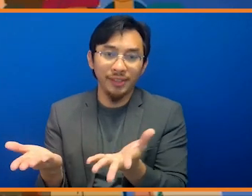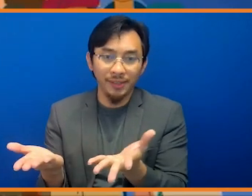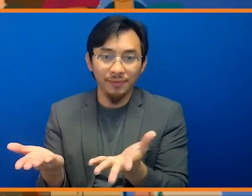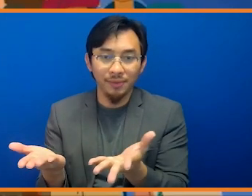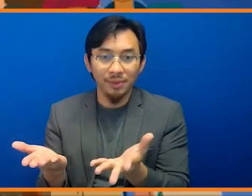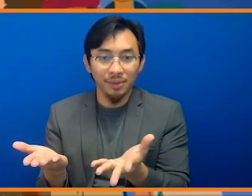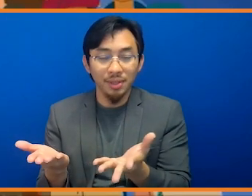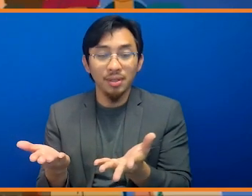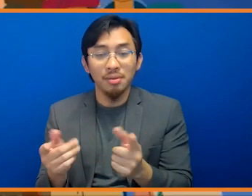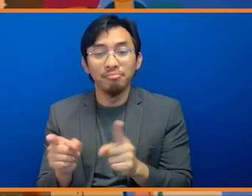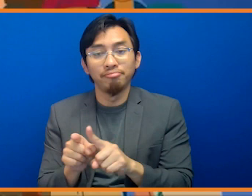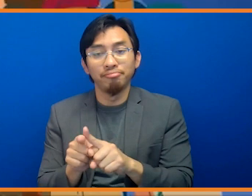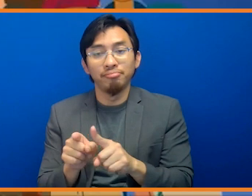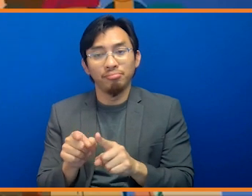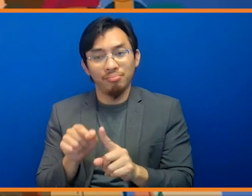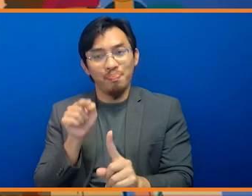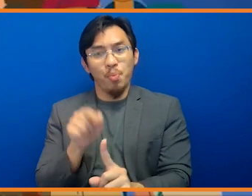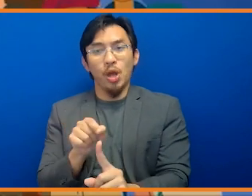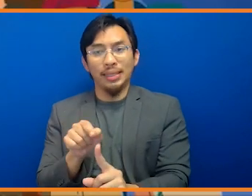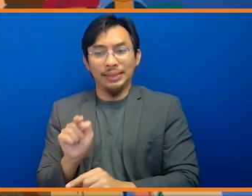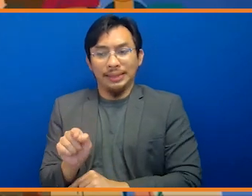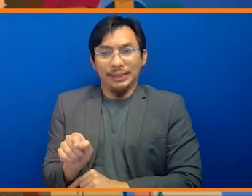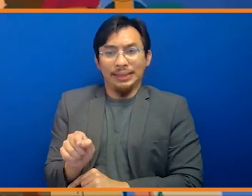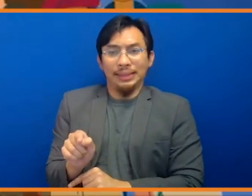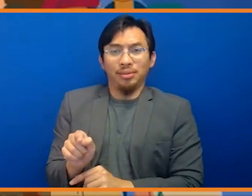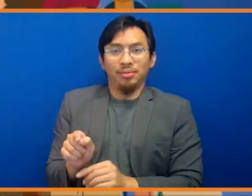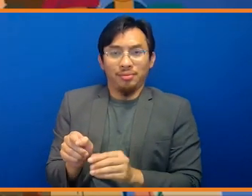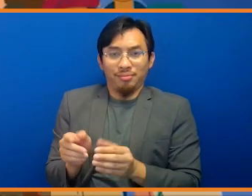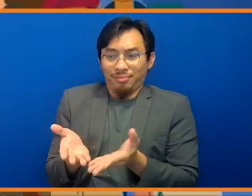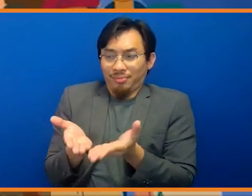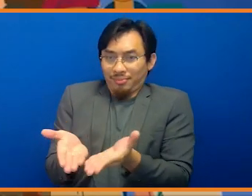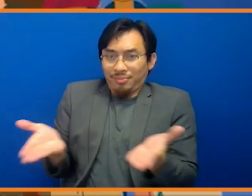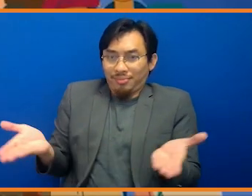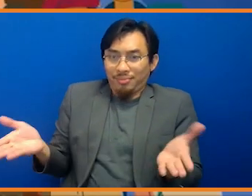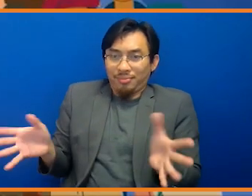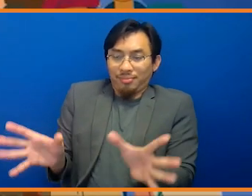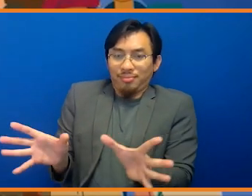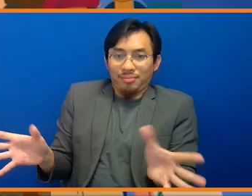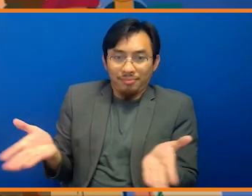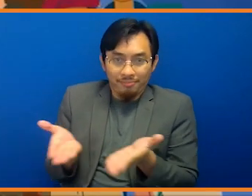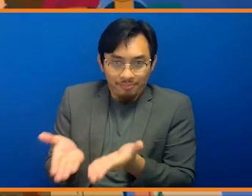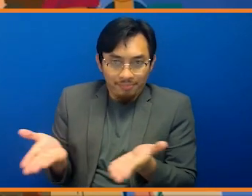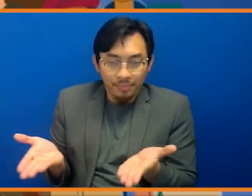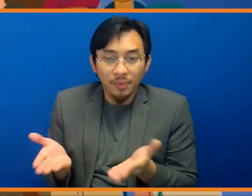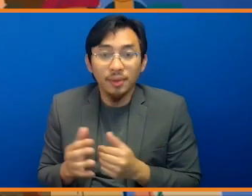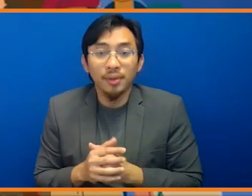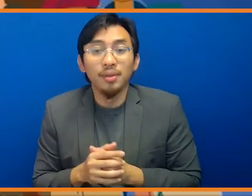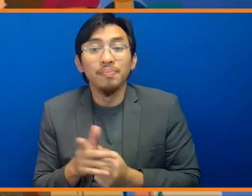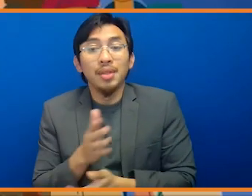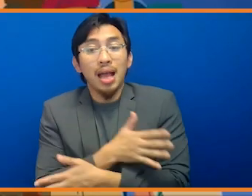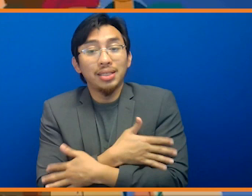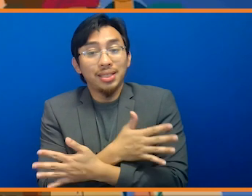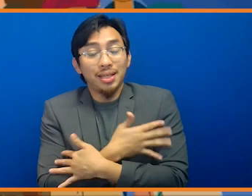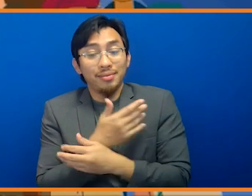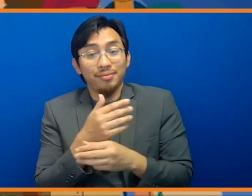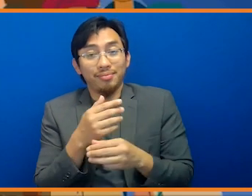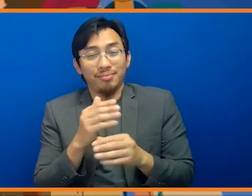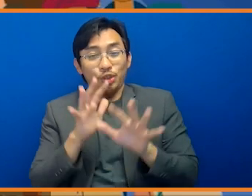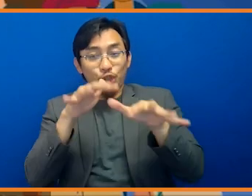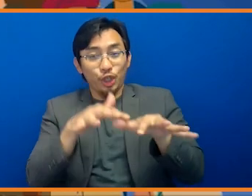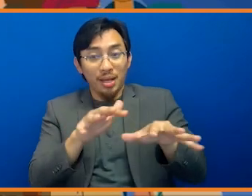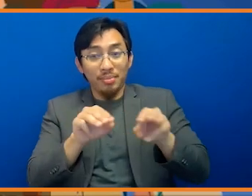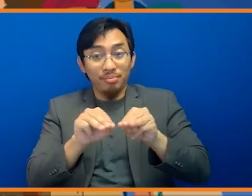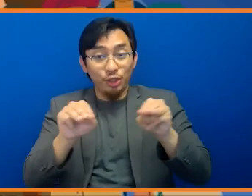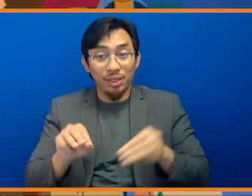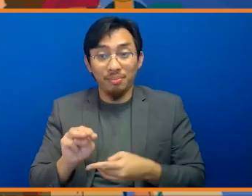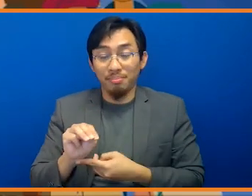I would like to stress on this point. In these figures, the Aceh Tsunami Museum,